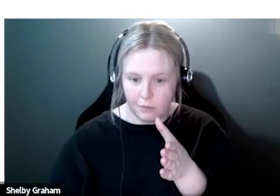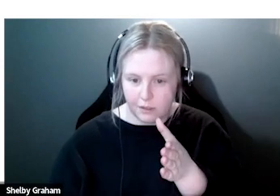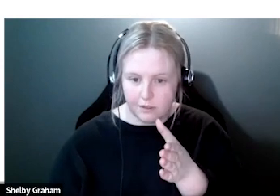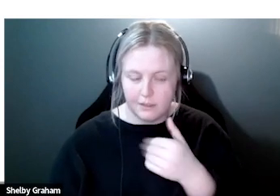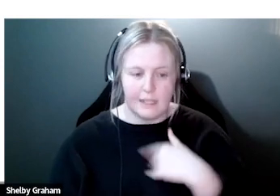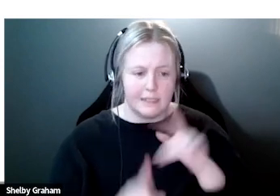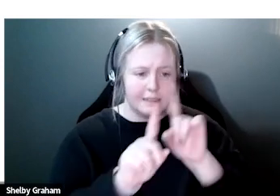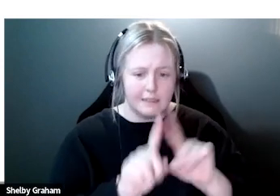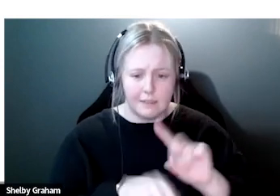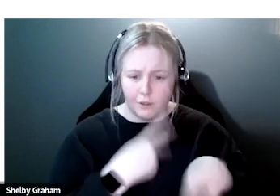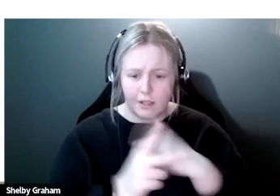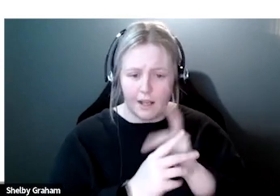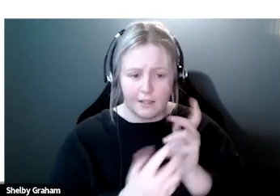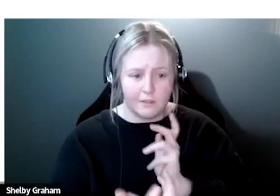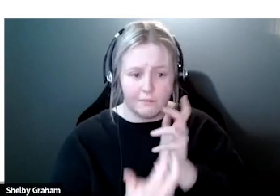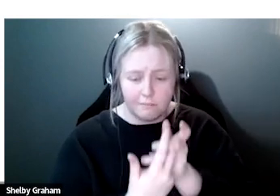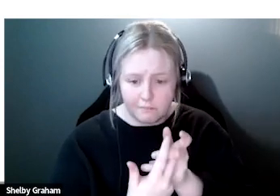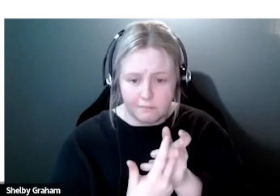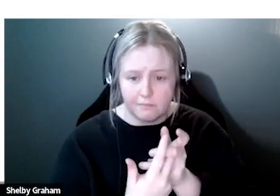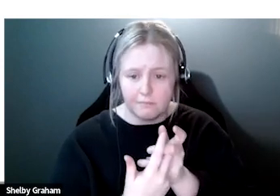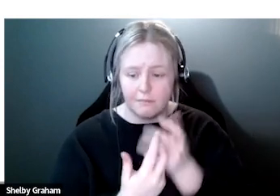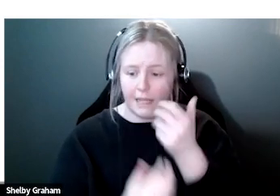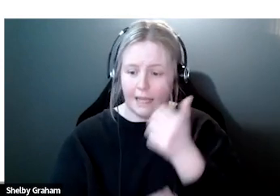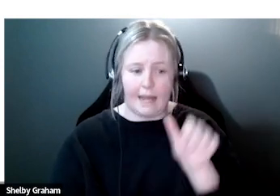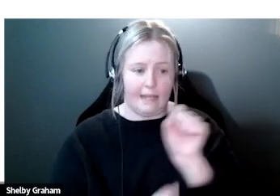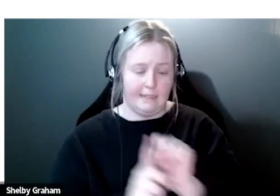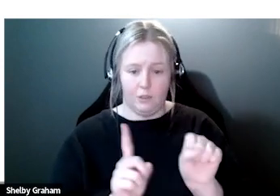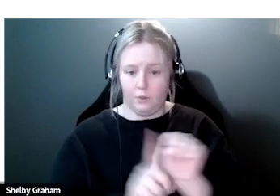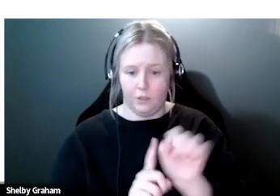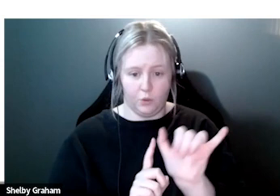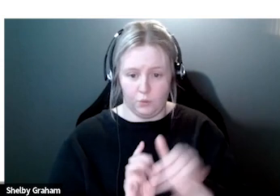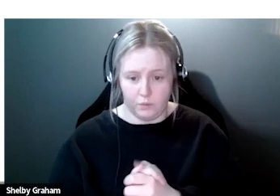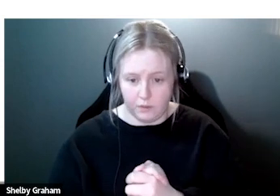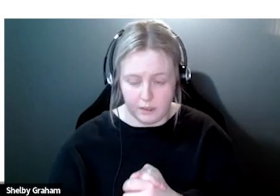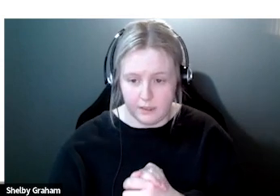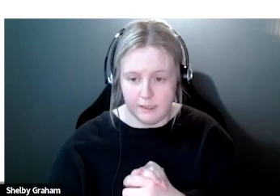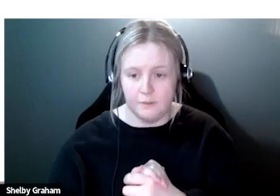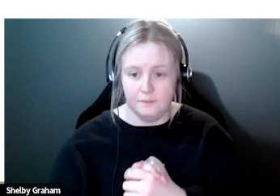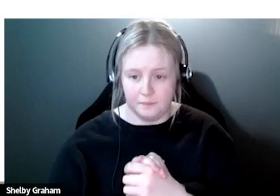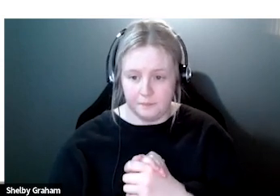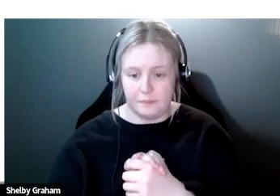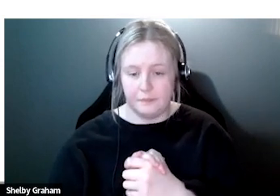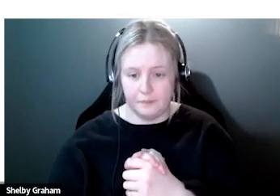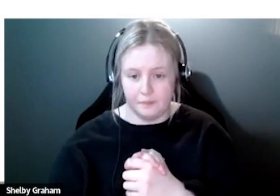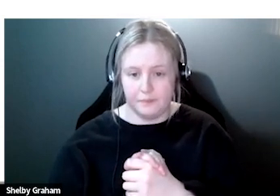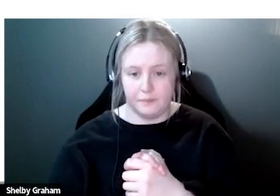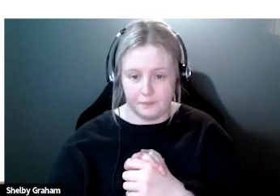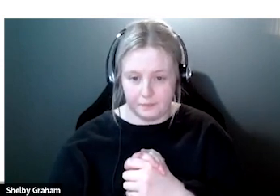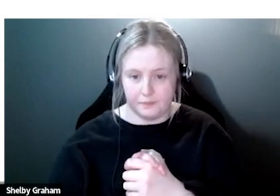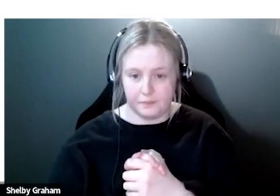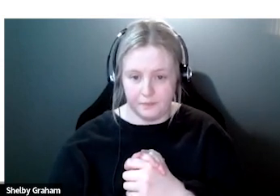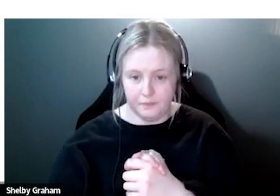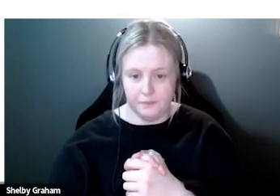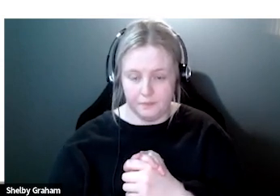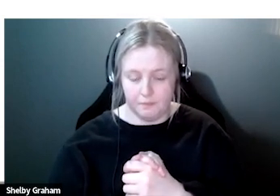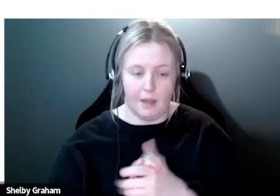of accommodations and any kind of situation in a workplace, with some of the wording that workplaces are more readily able